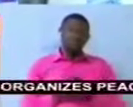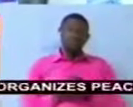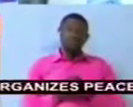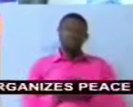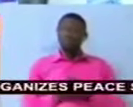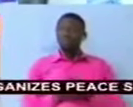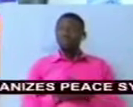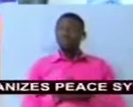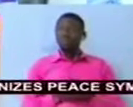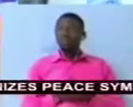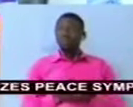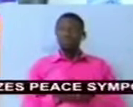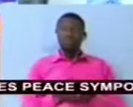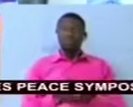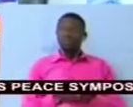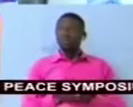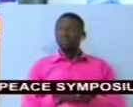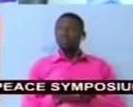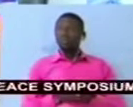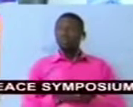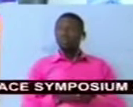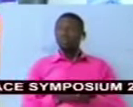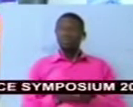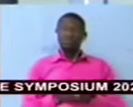All right, proceed. So,